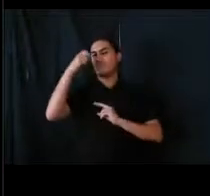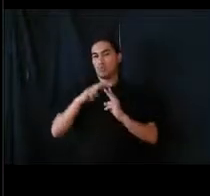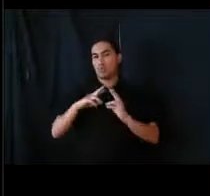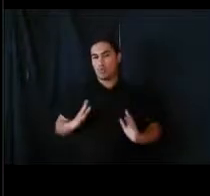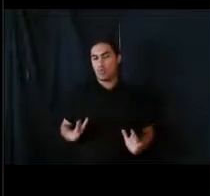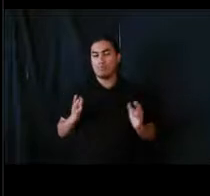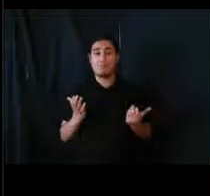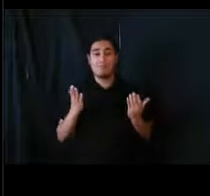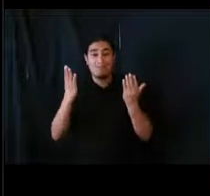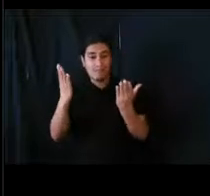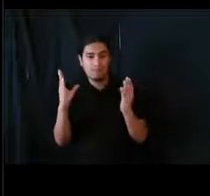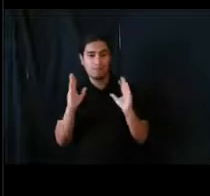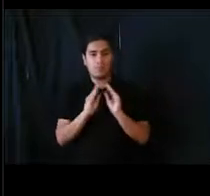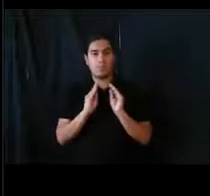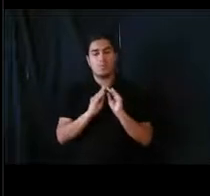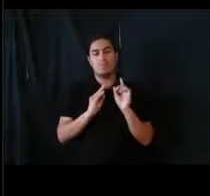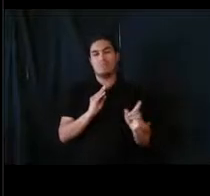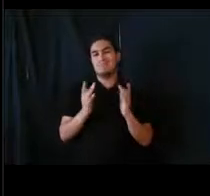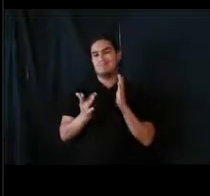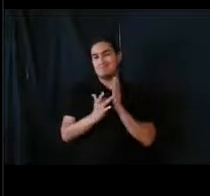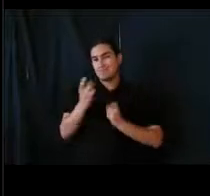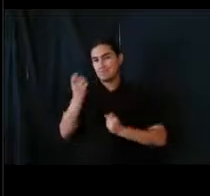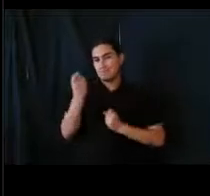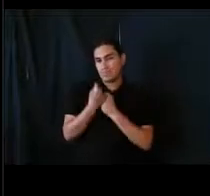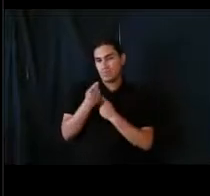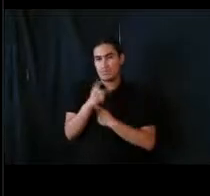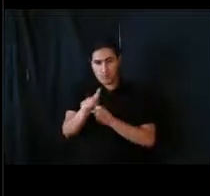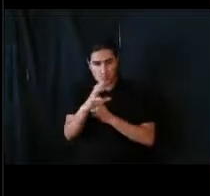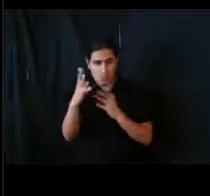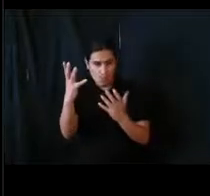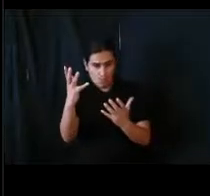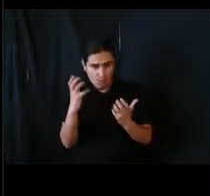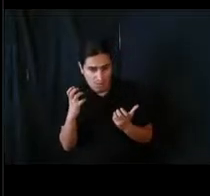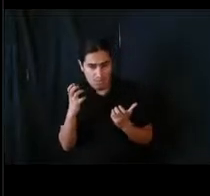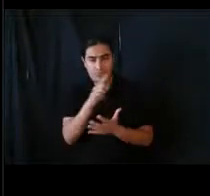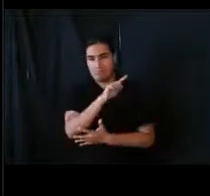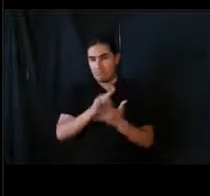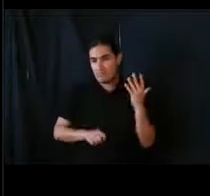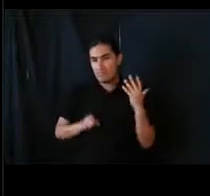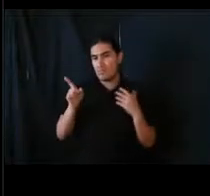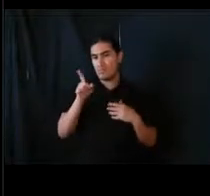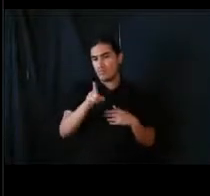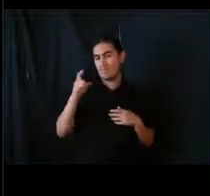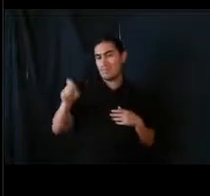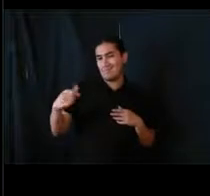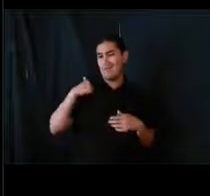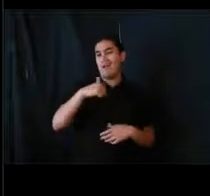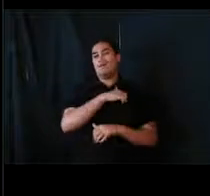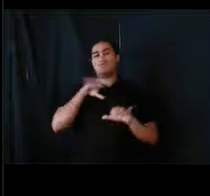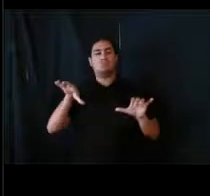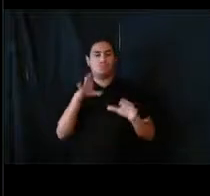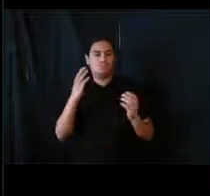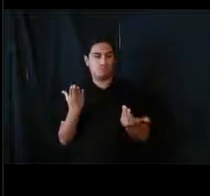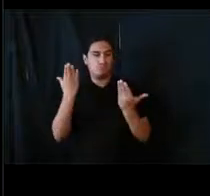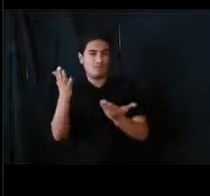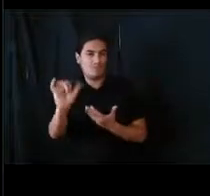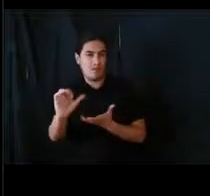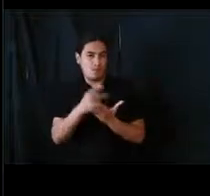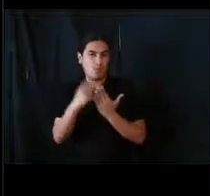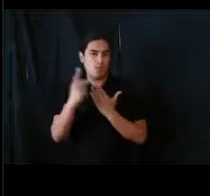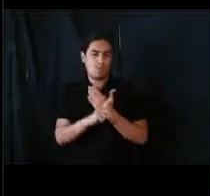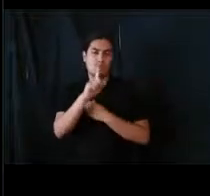provide the the technical support that you're looking for and do the things that you need us to do to help deliver the program so i'm very excited to